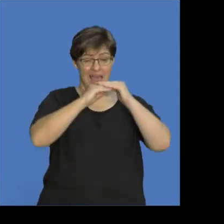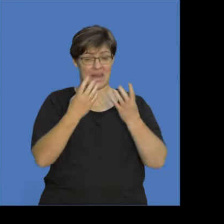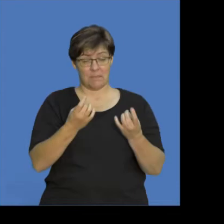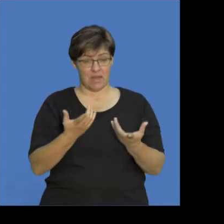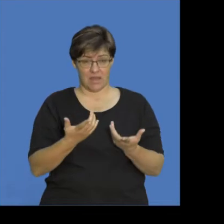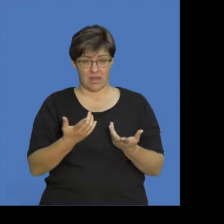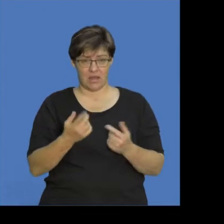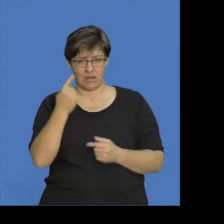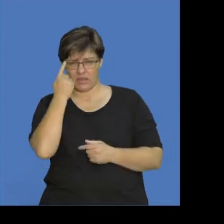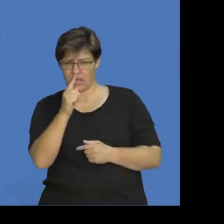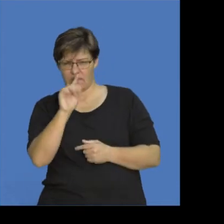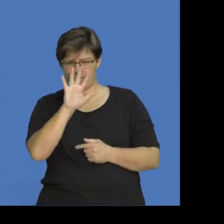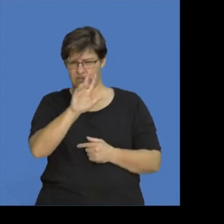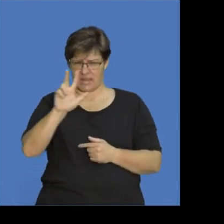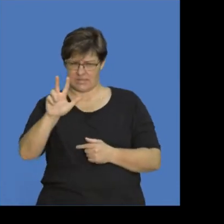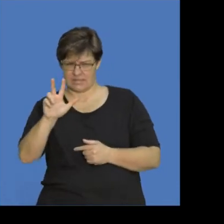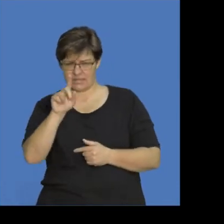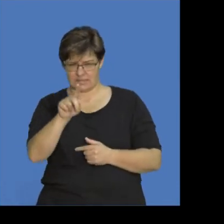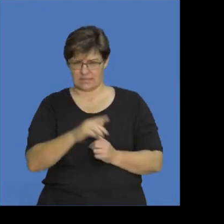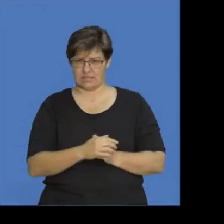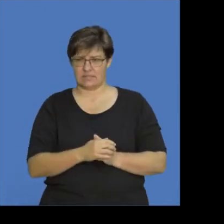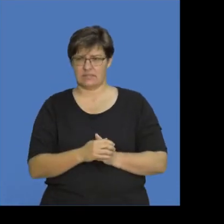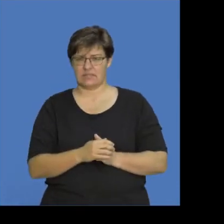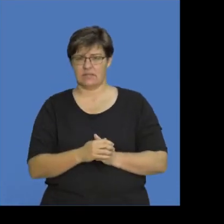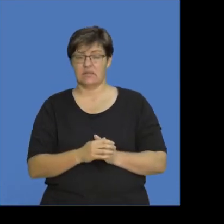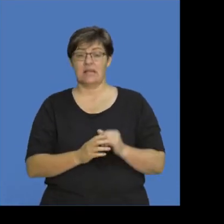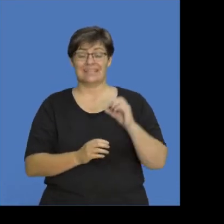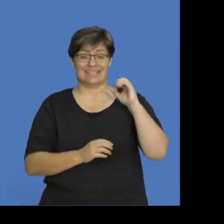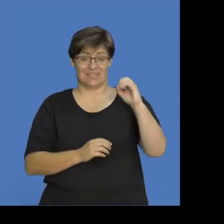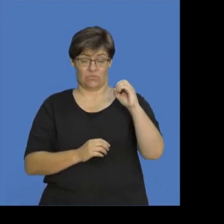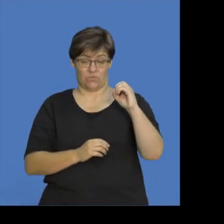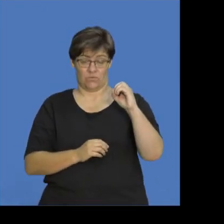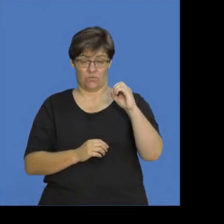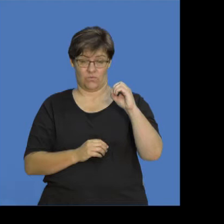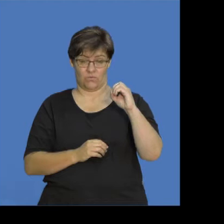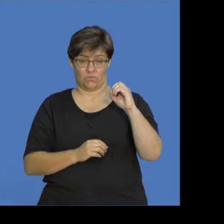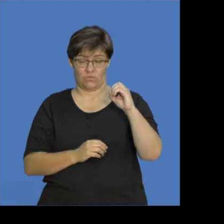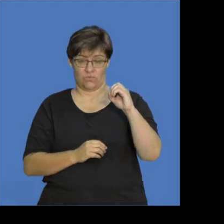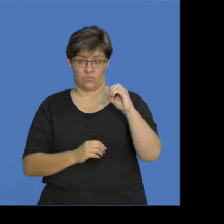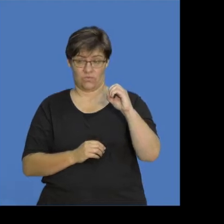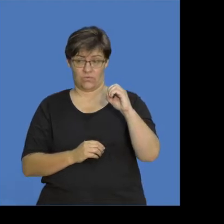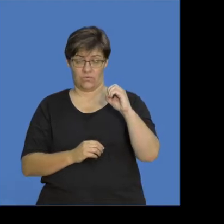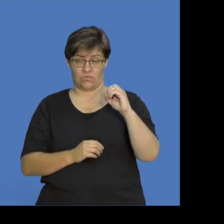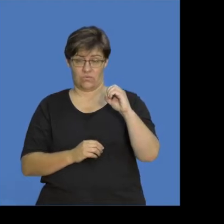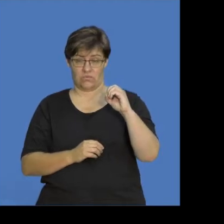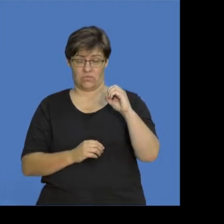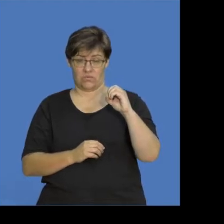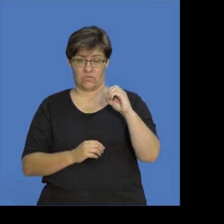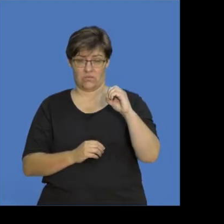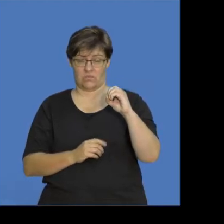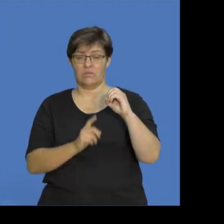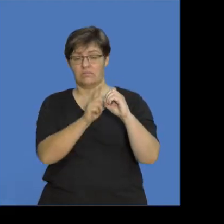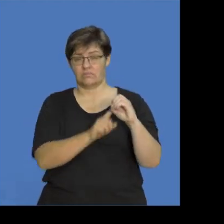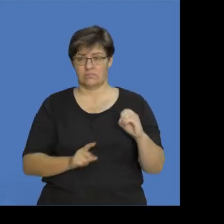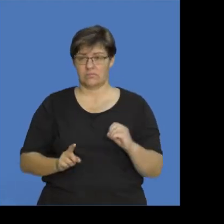number we have is, I think, 58. So 0 there, for that 0 implies I